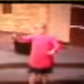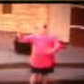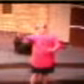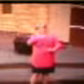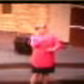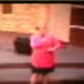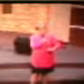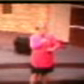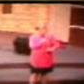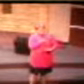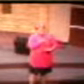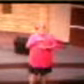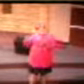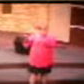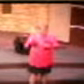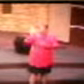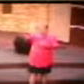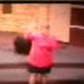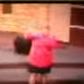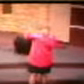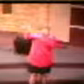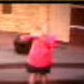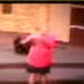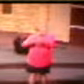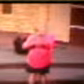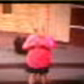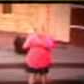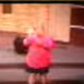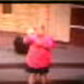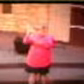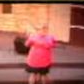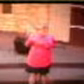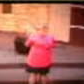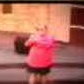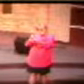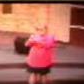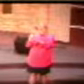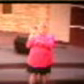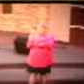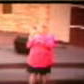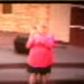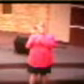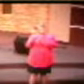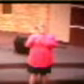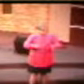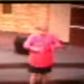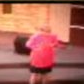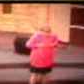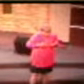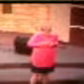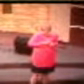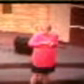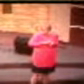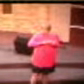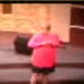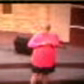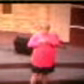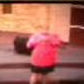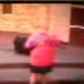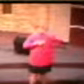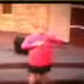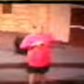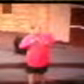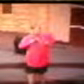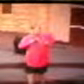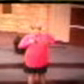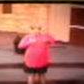that the Holy Spirit, that life and power and vitality comes with power when the